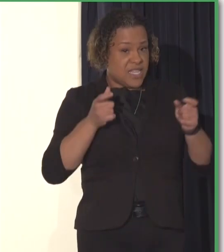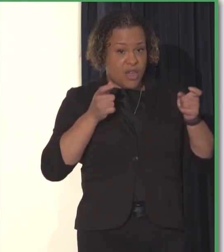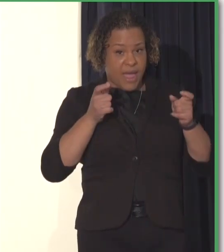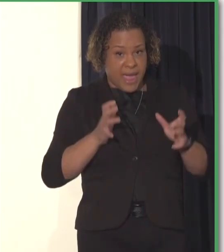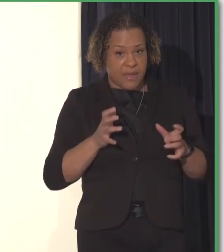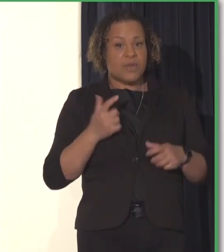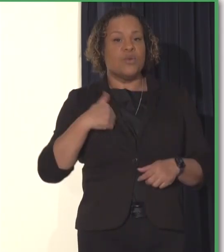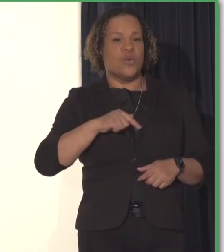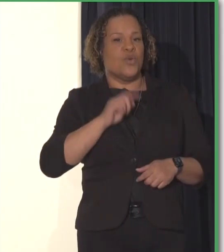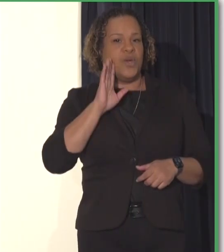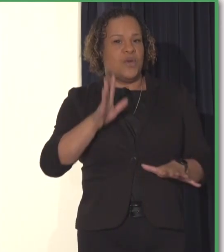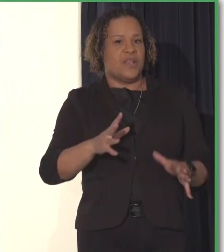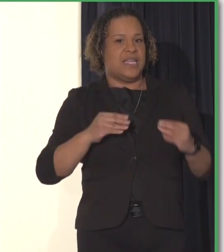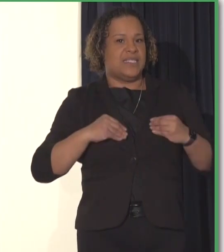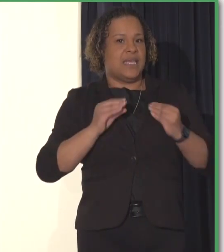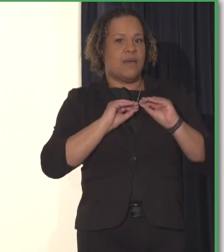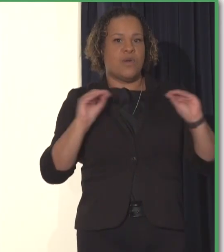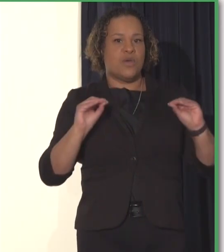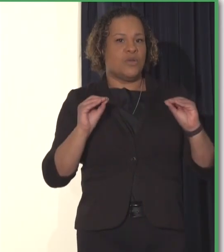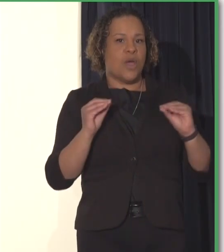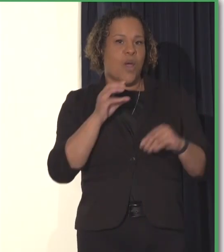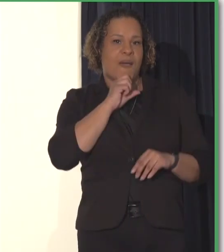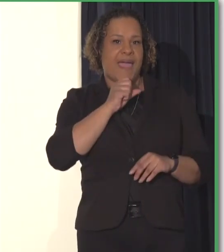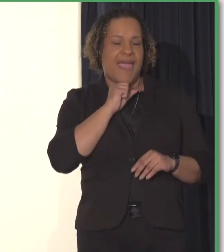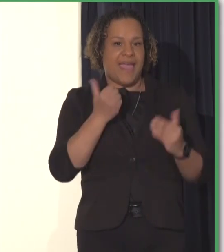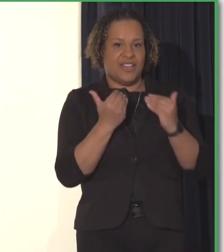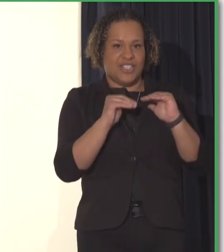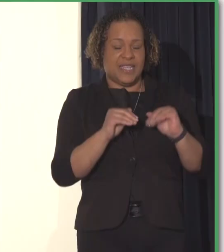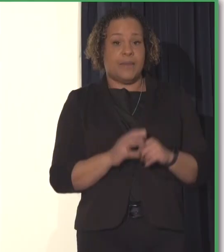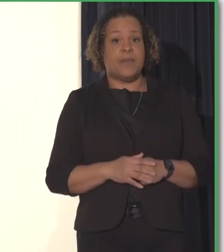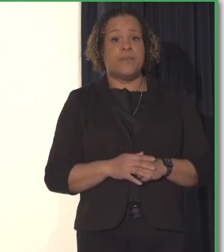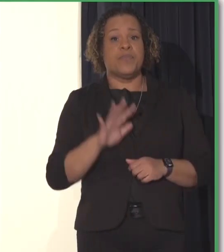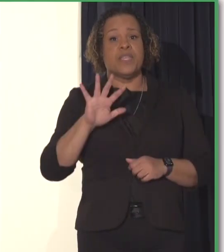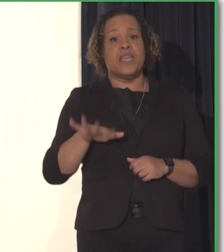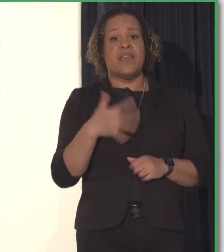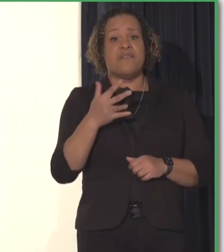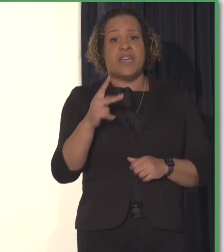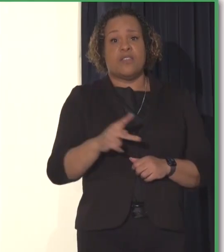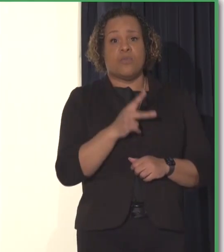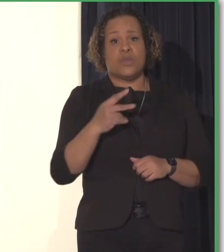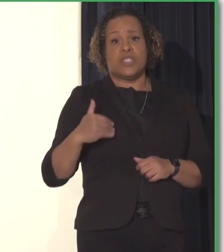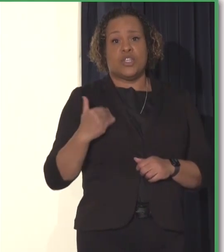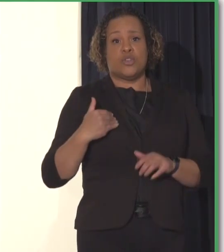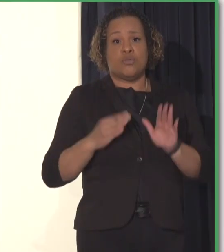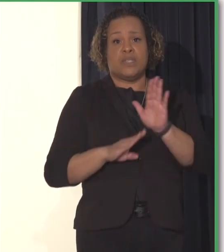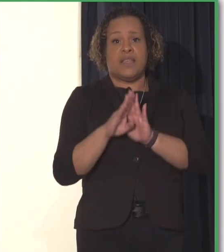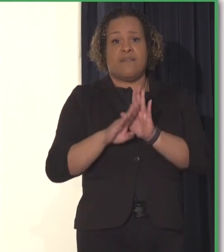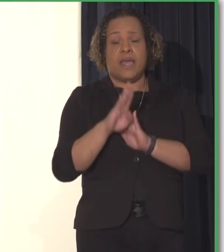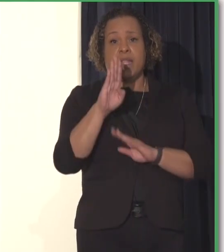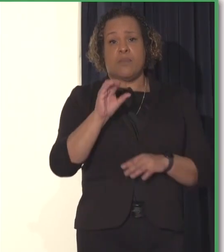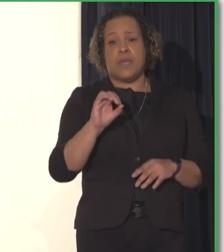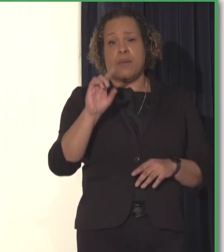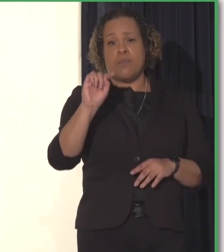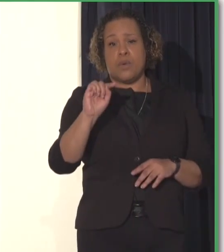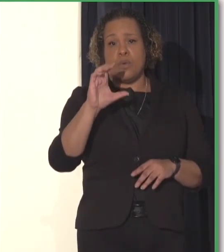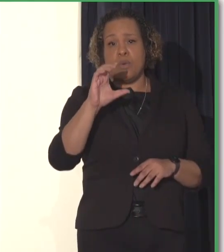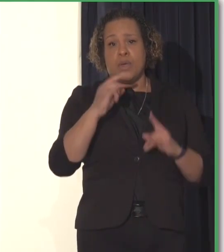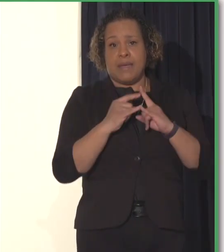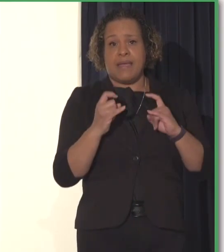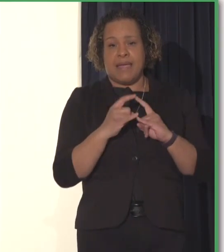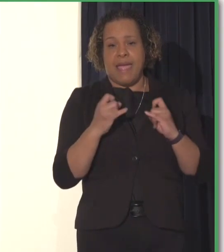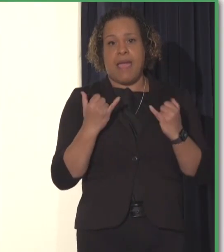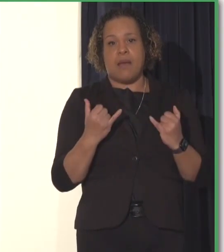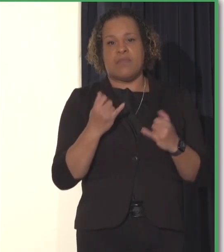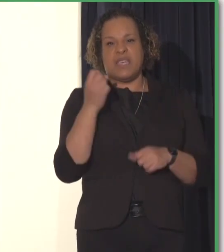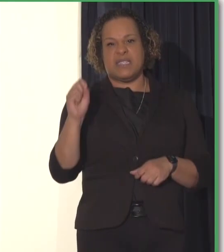here. The 5th Precinct Youth Development Boot Camp is going on. This is going to be this Saturday at the